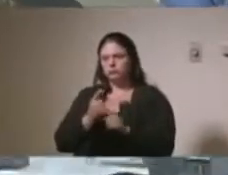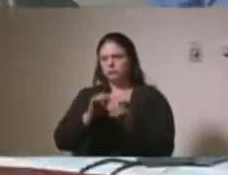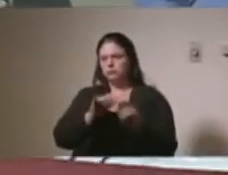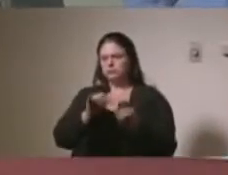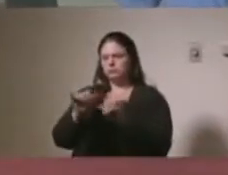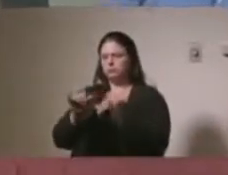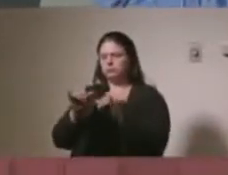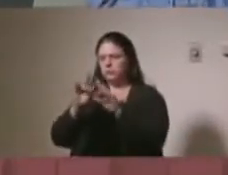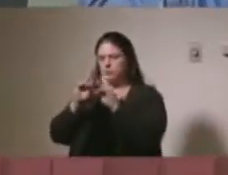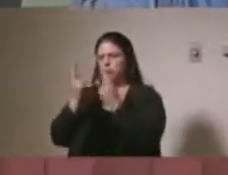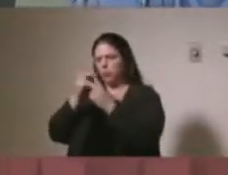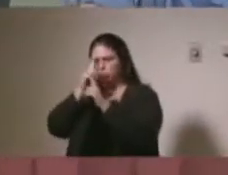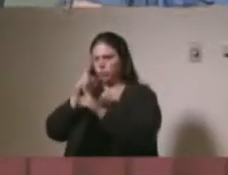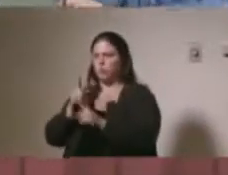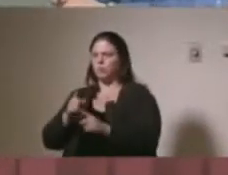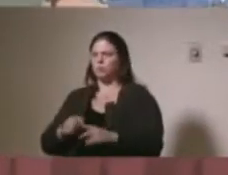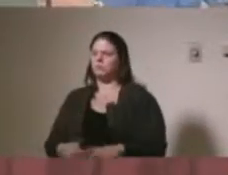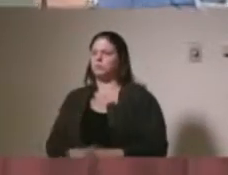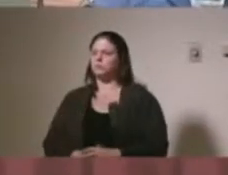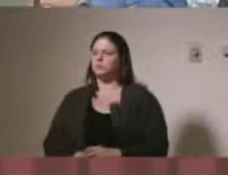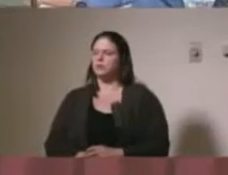Concern.